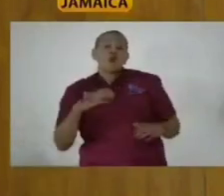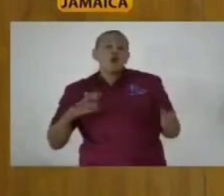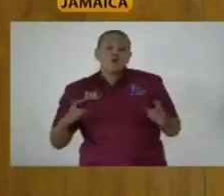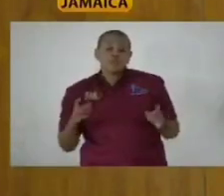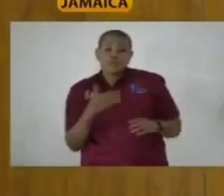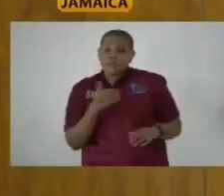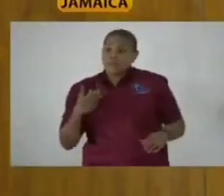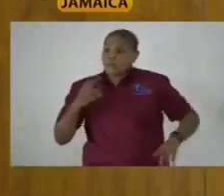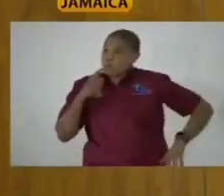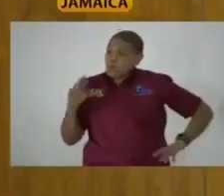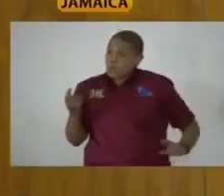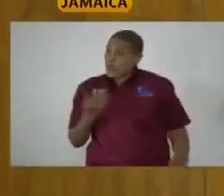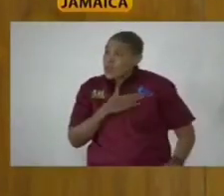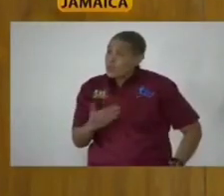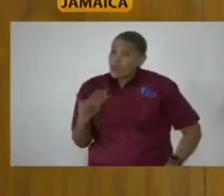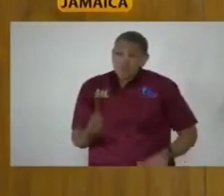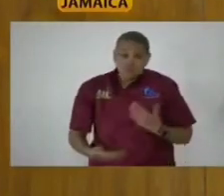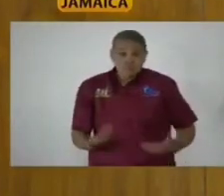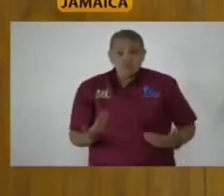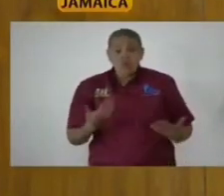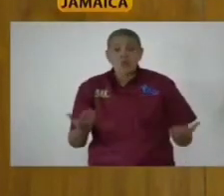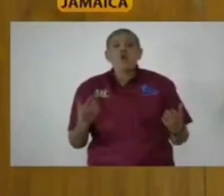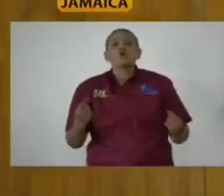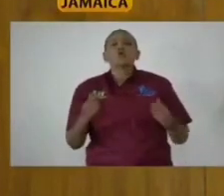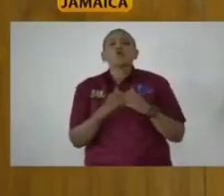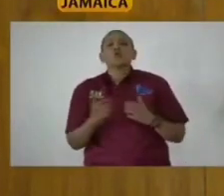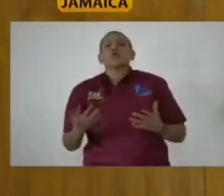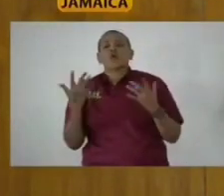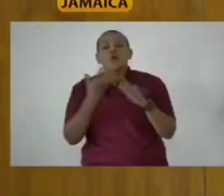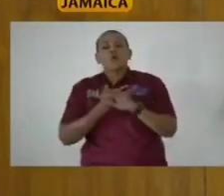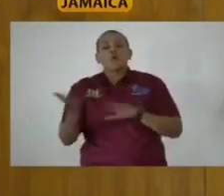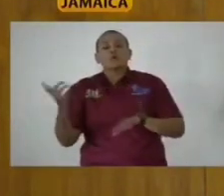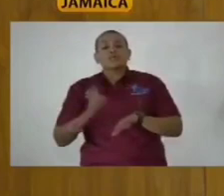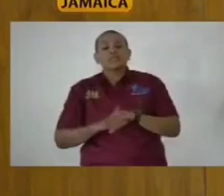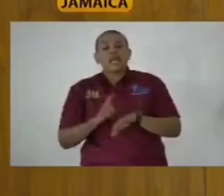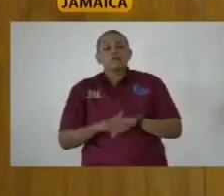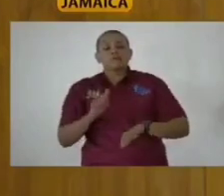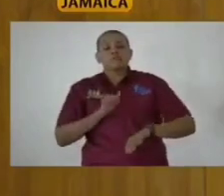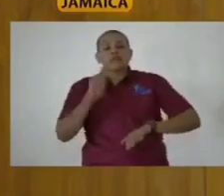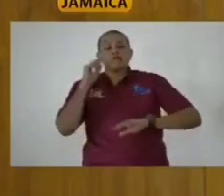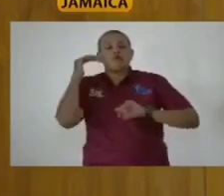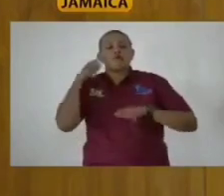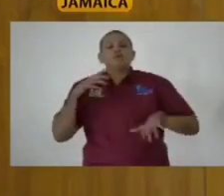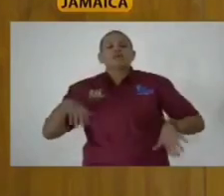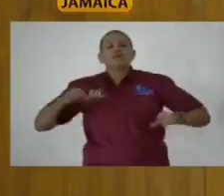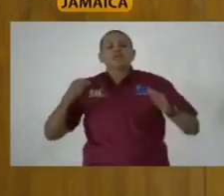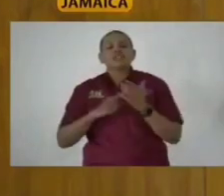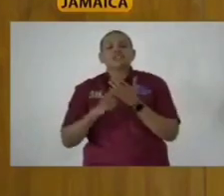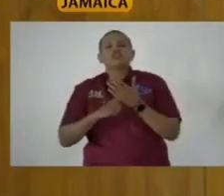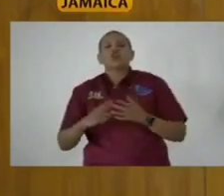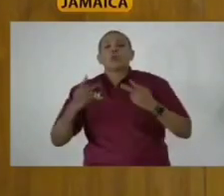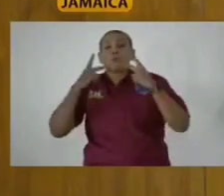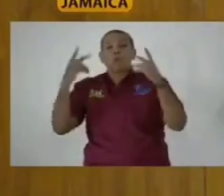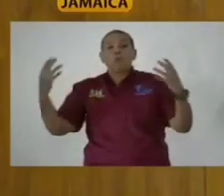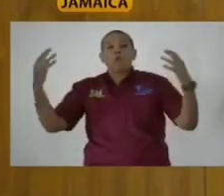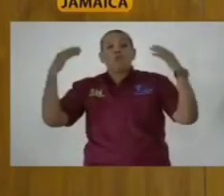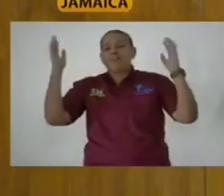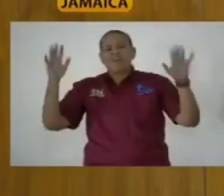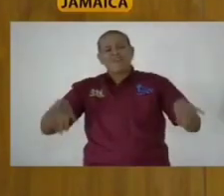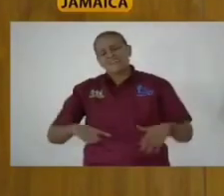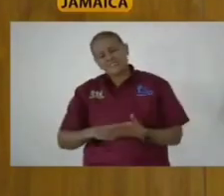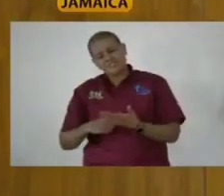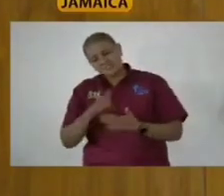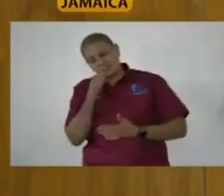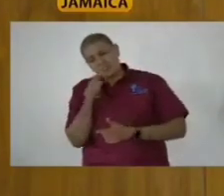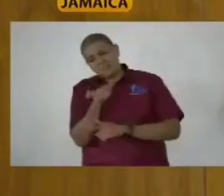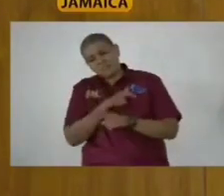we're ready and willing to do, and I would like to do without wasting further time. And I hope we can take this discourse out of the public domain at this point.